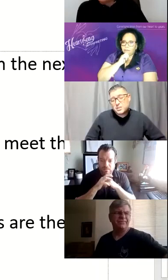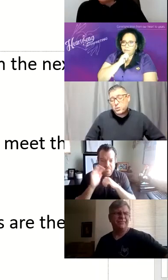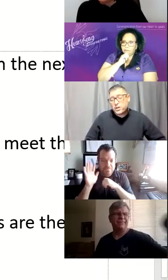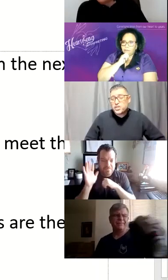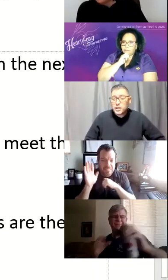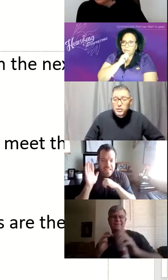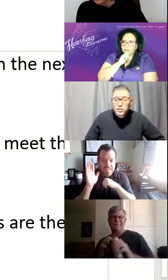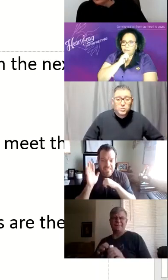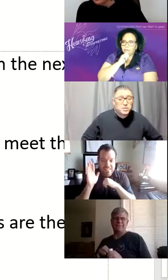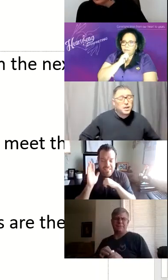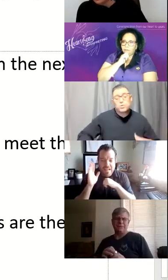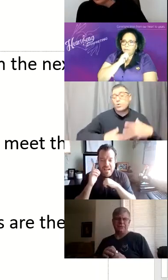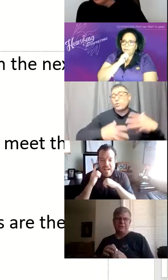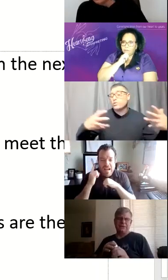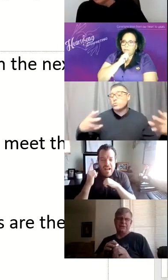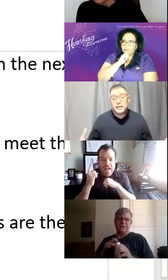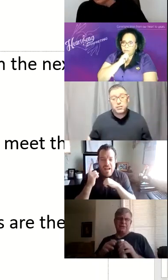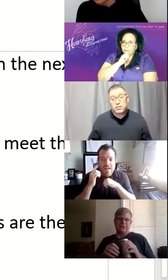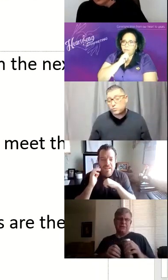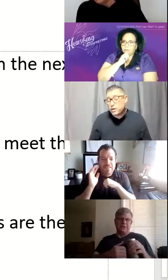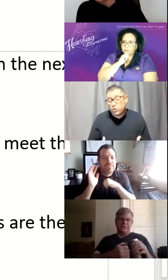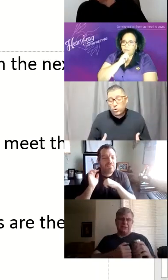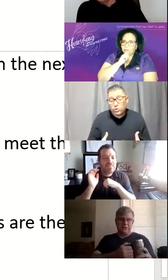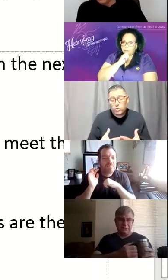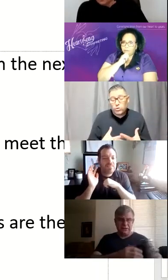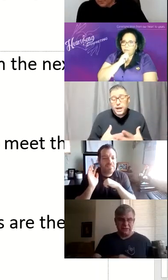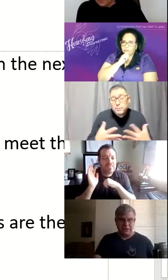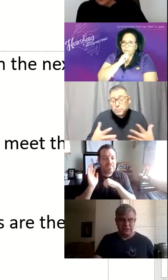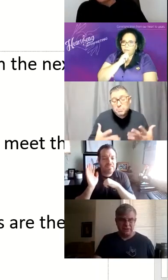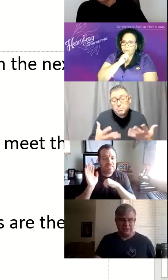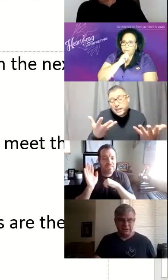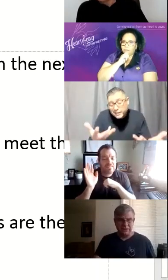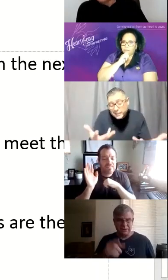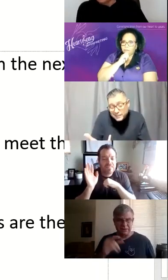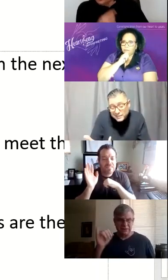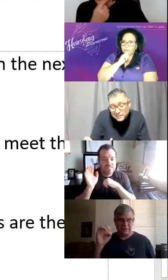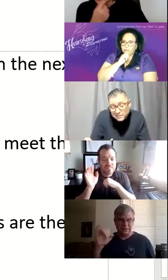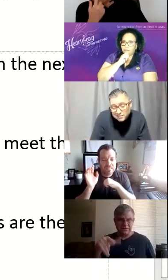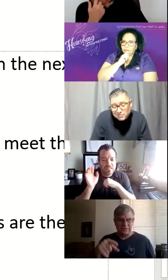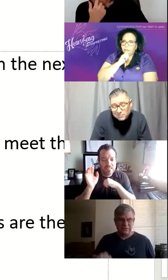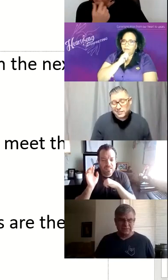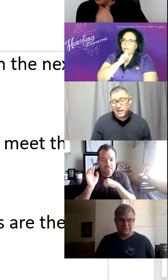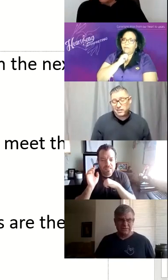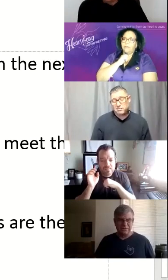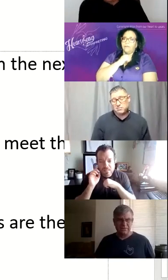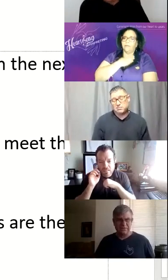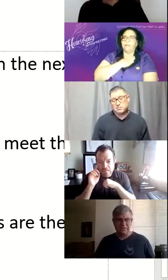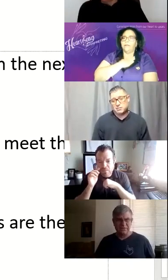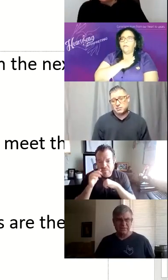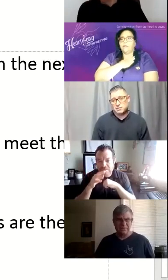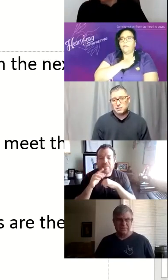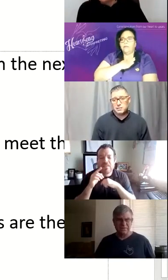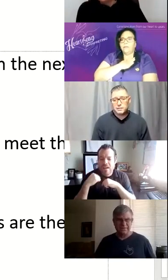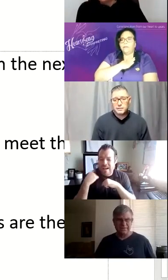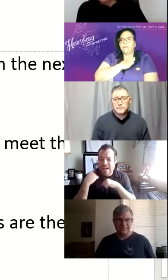it's just something I want to share with you. It's not growing greatly or rapidly, but it's there.